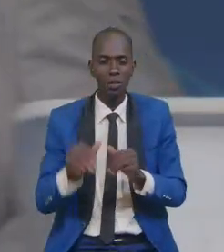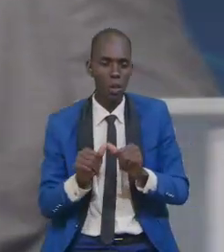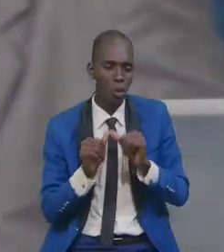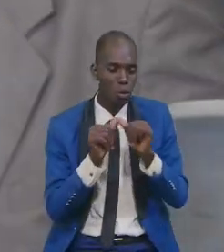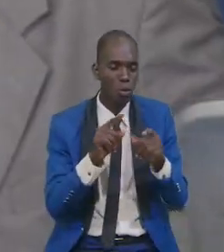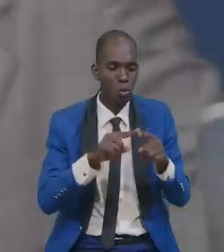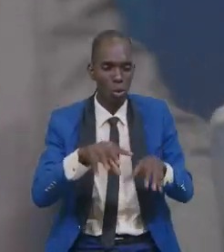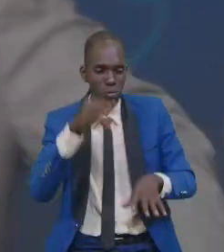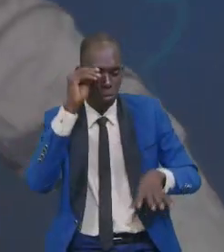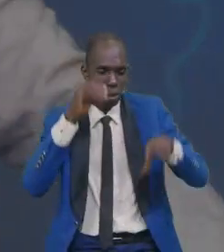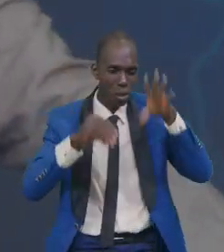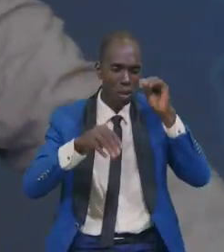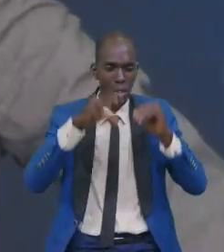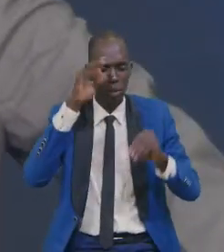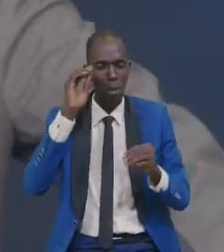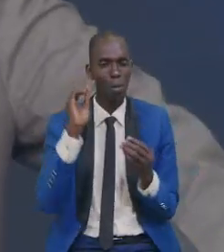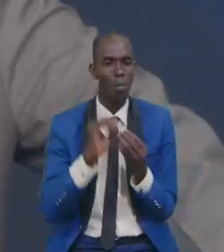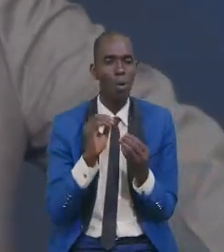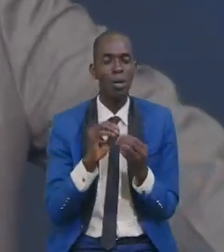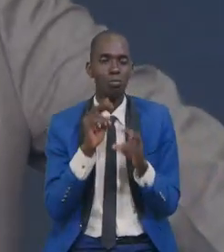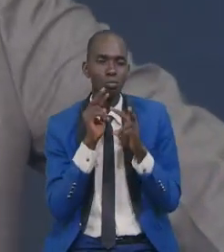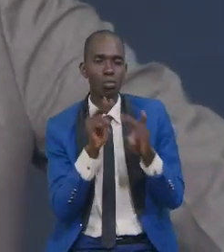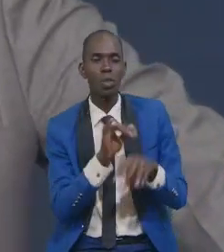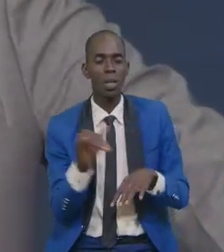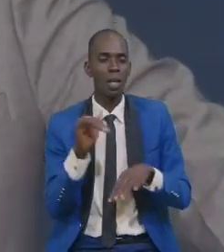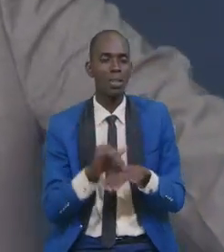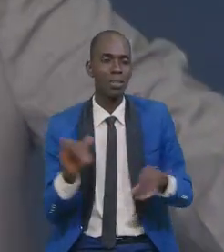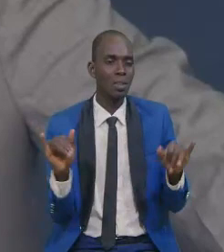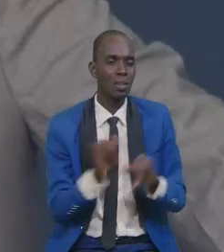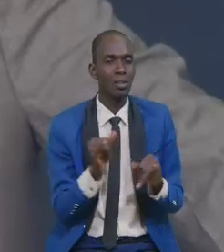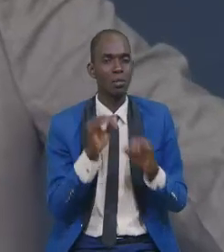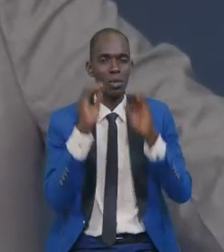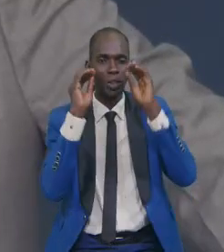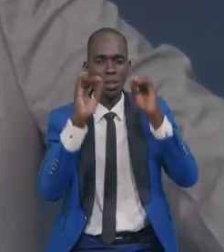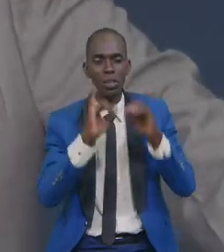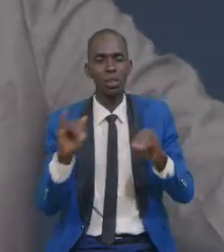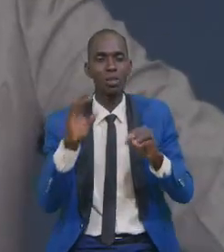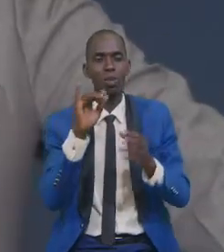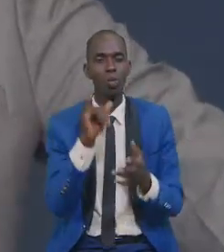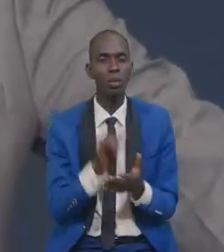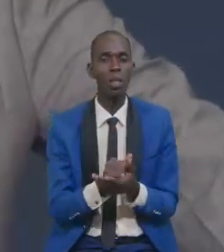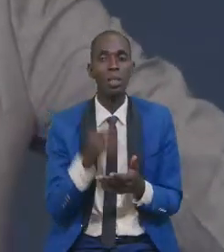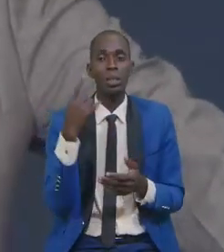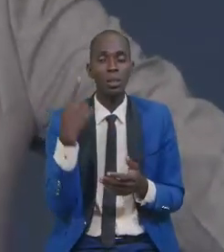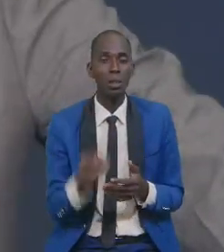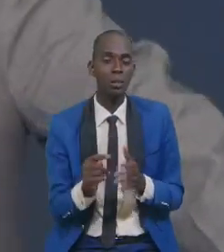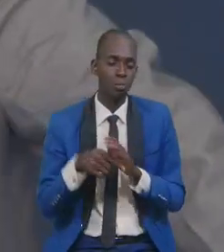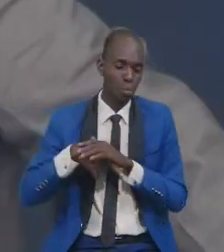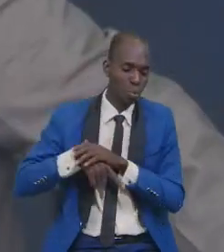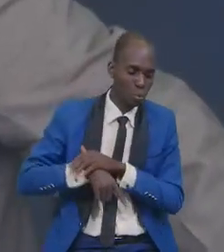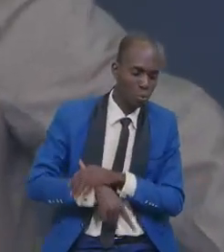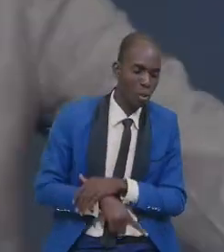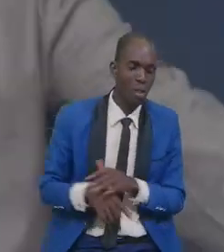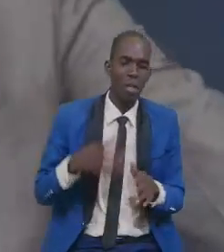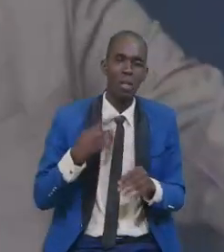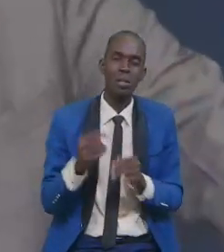mind and looking at the same thing, so that the depths and the height and the